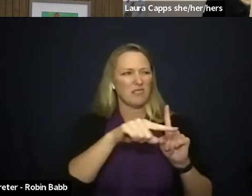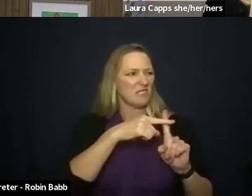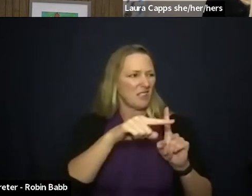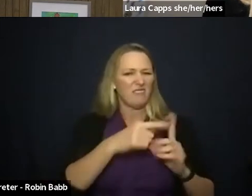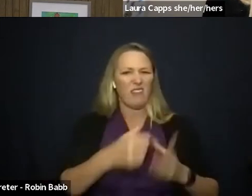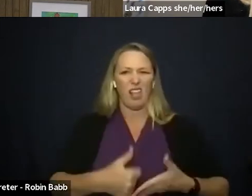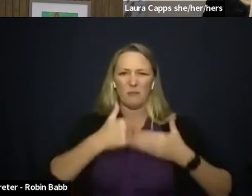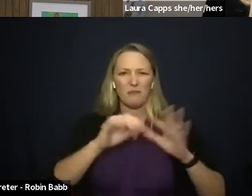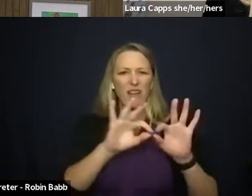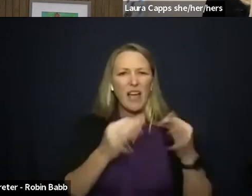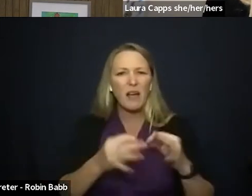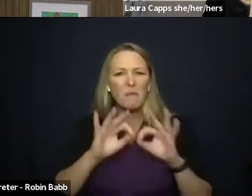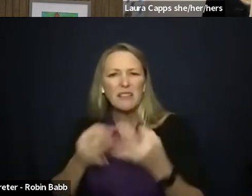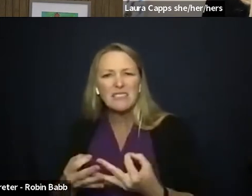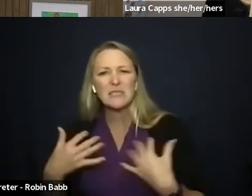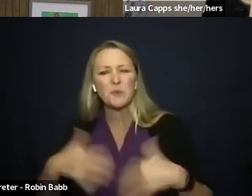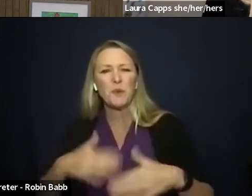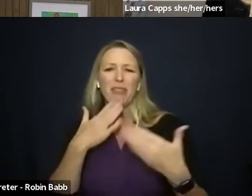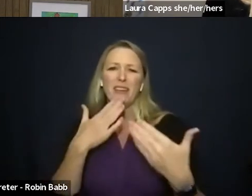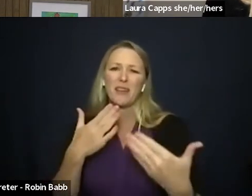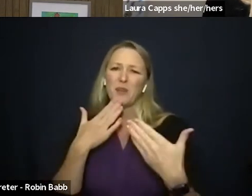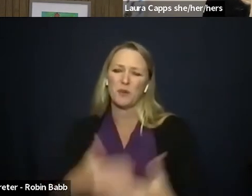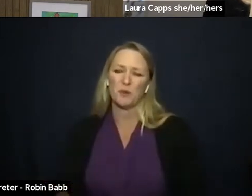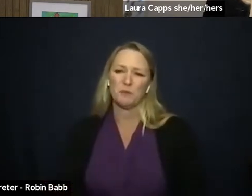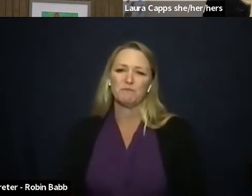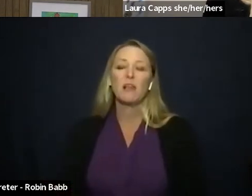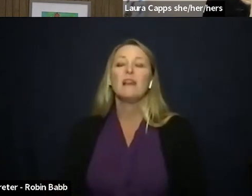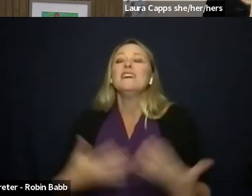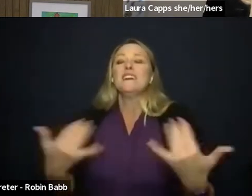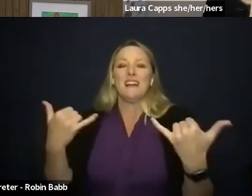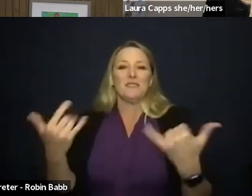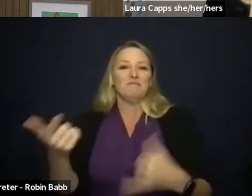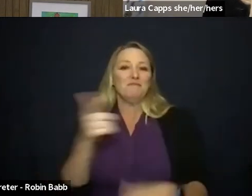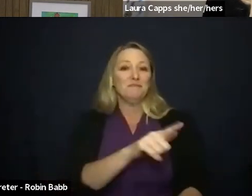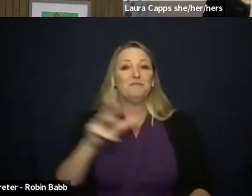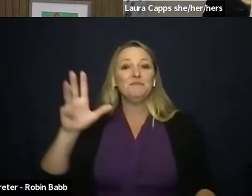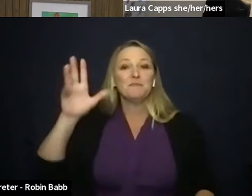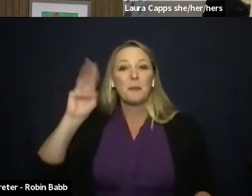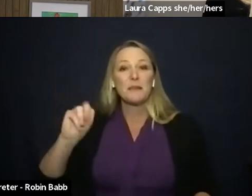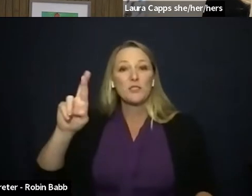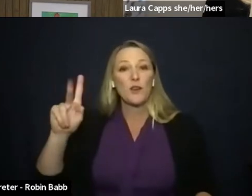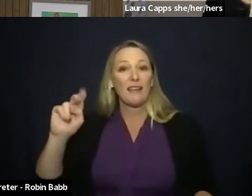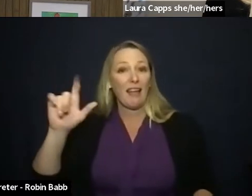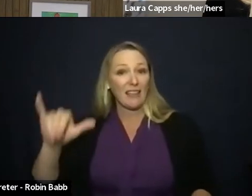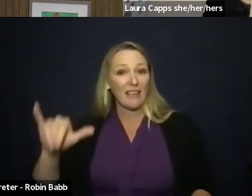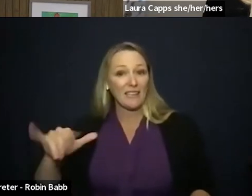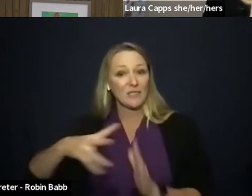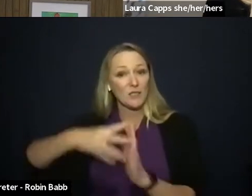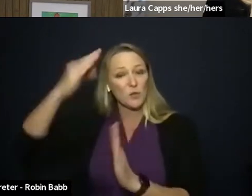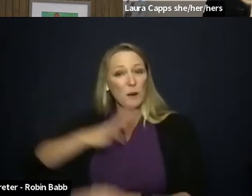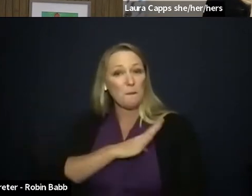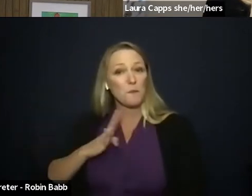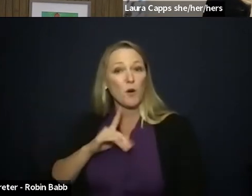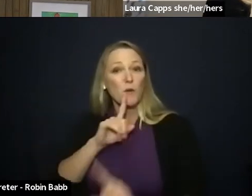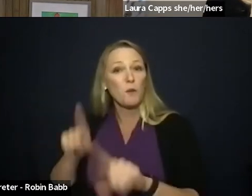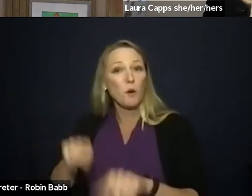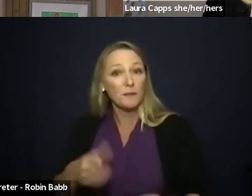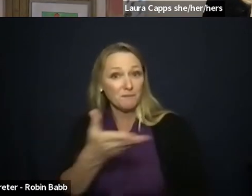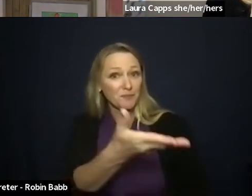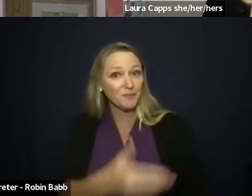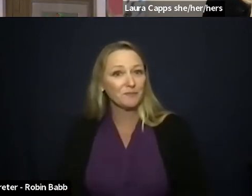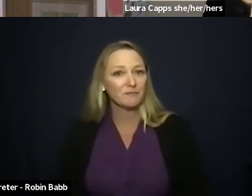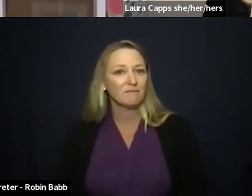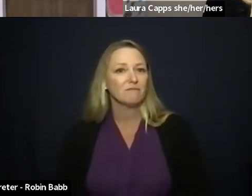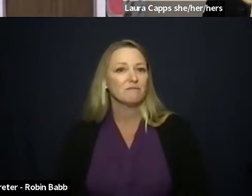much um and i will go now to mr kelly for the student board report thank you